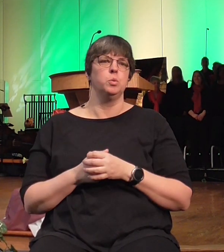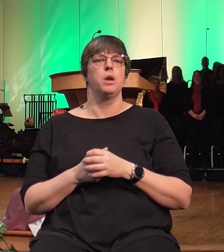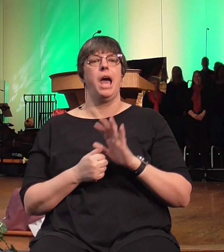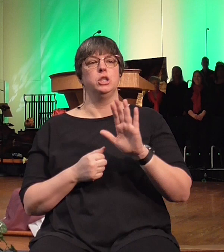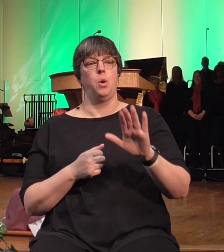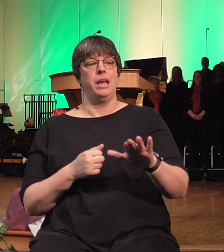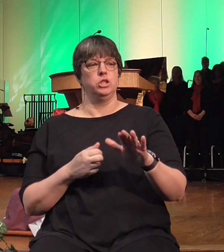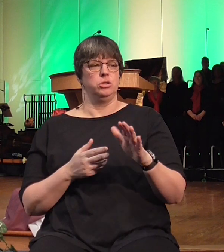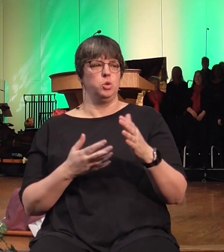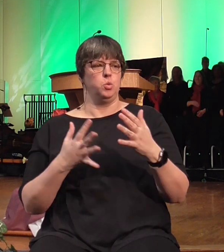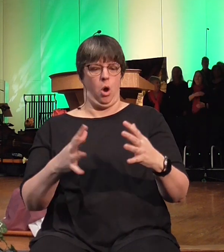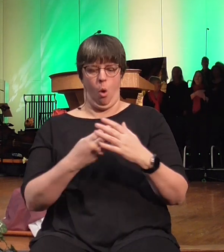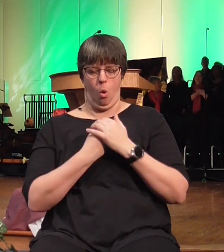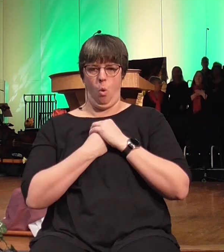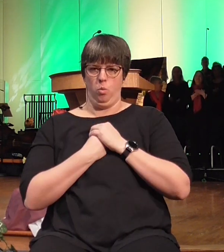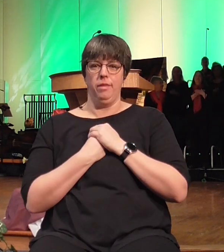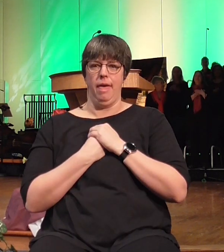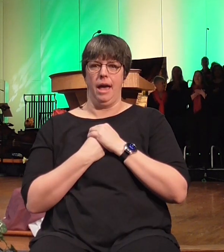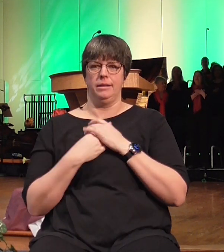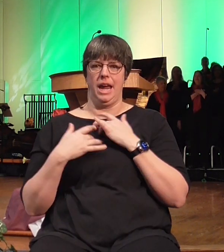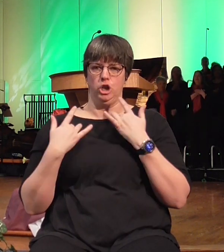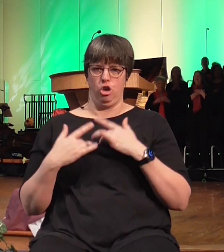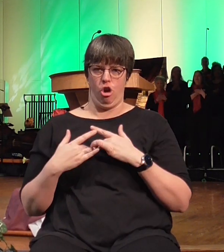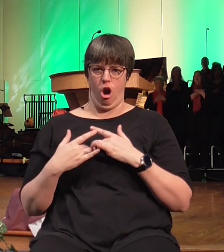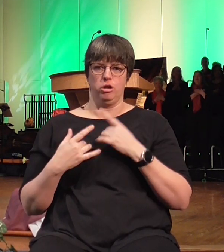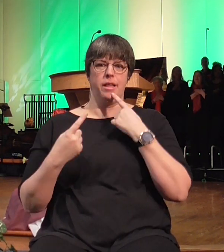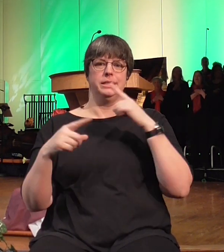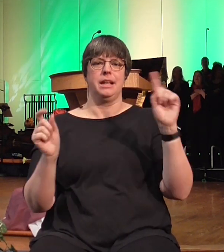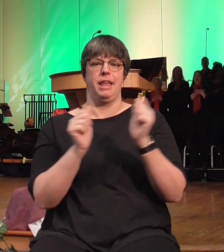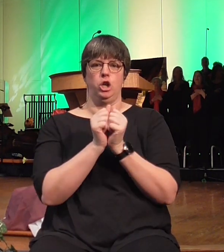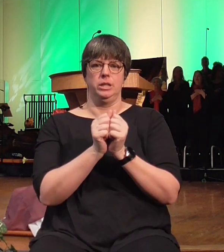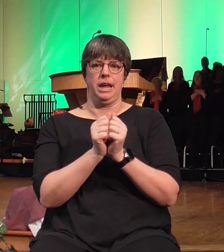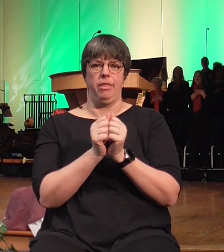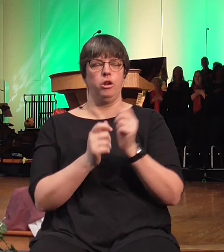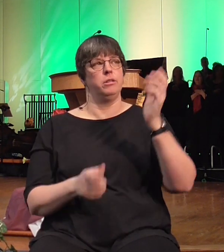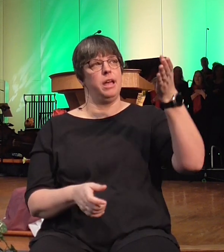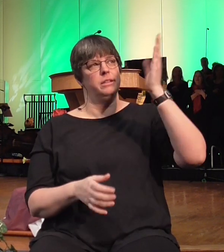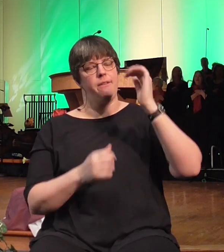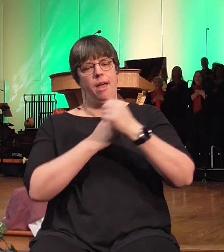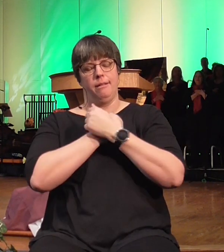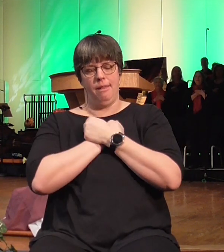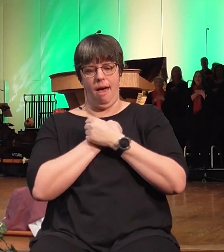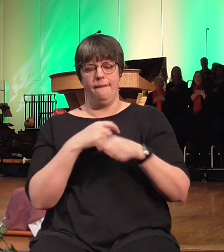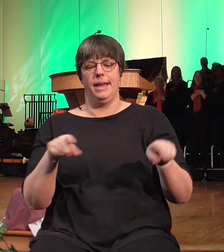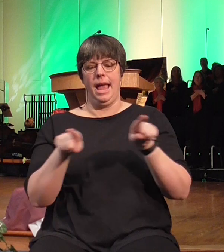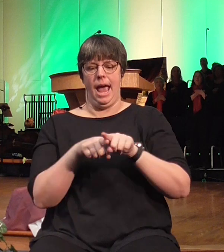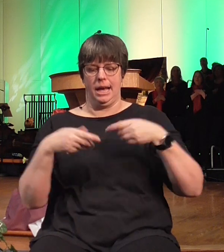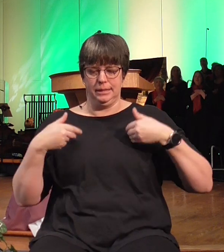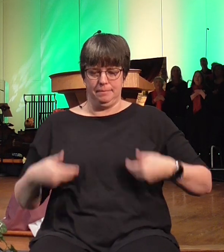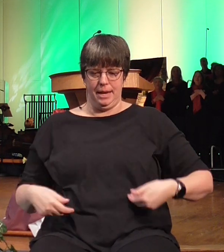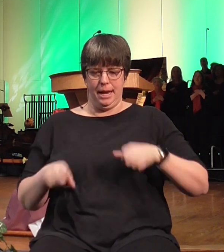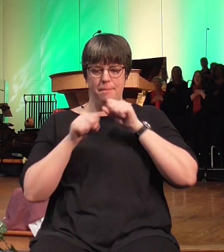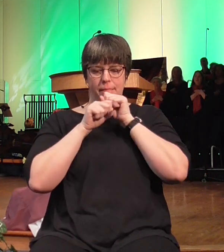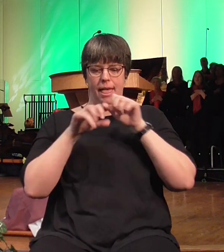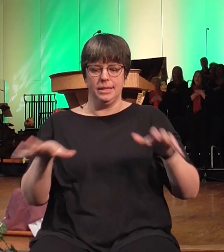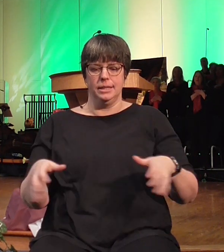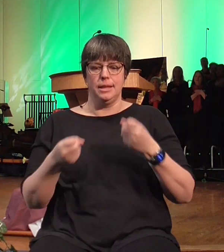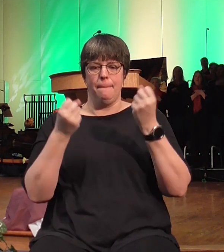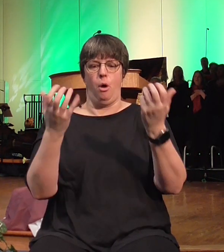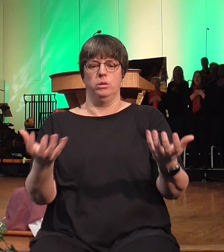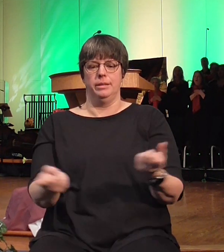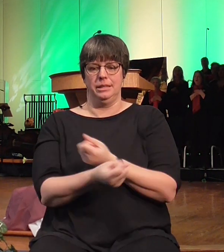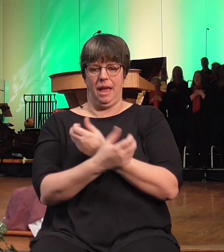that gift in your hand or your heart, let's declare together, divine love as me blesses